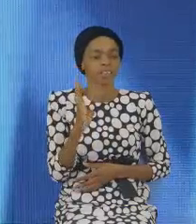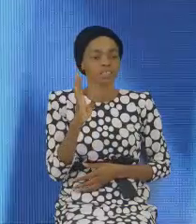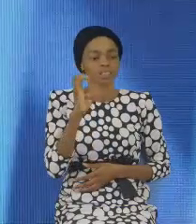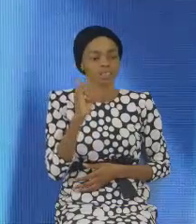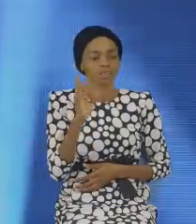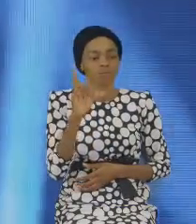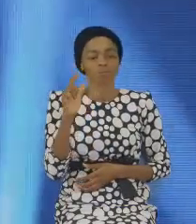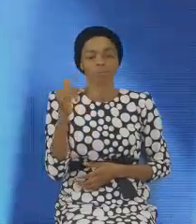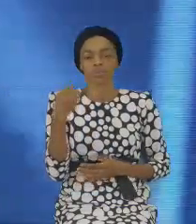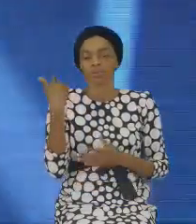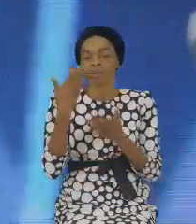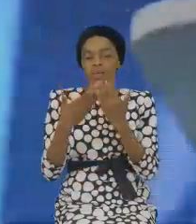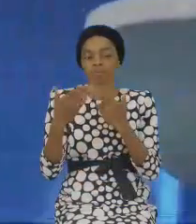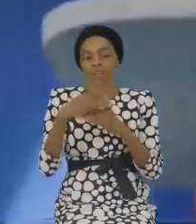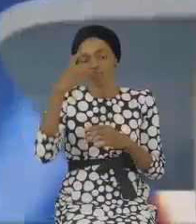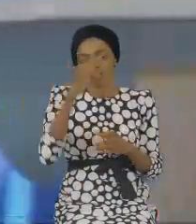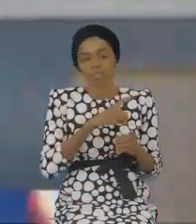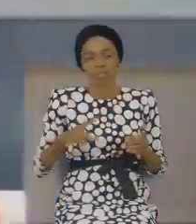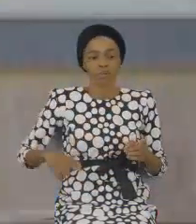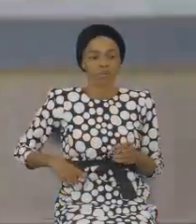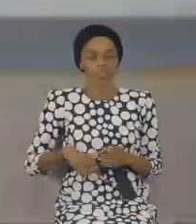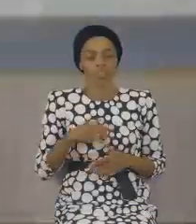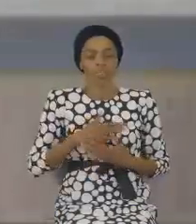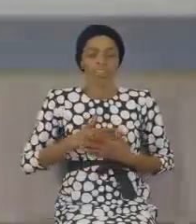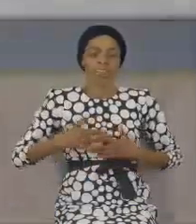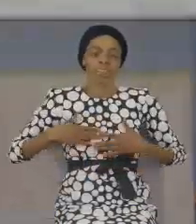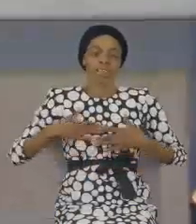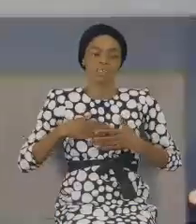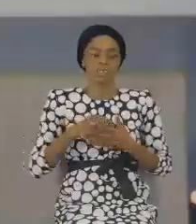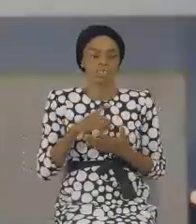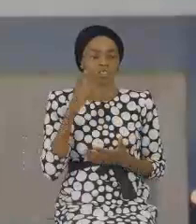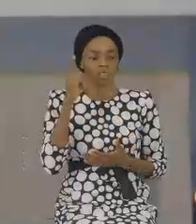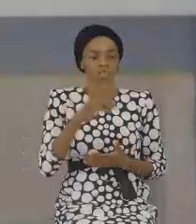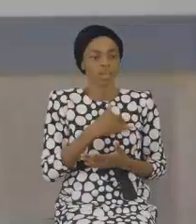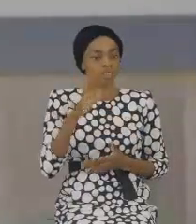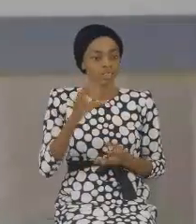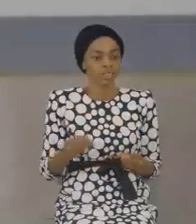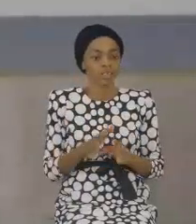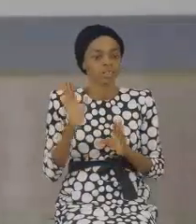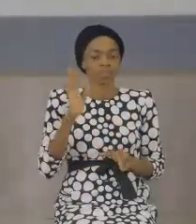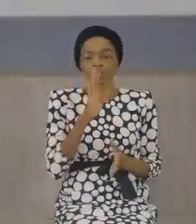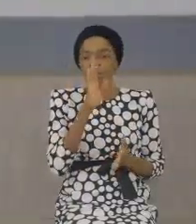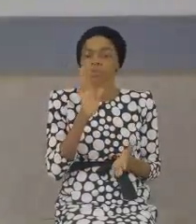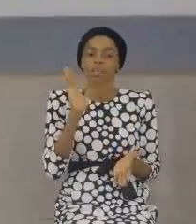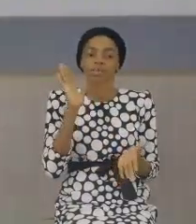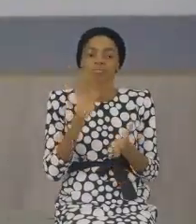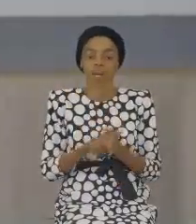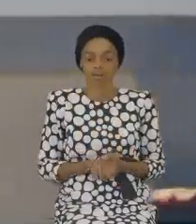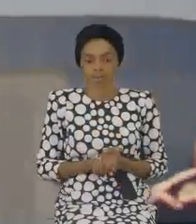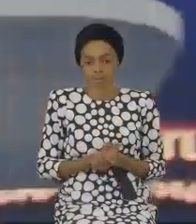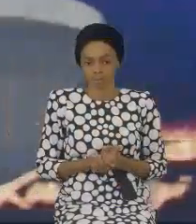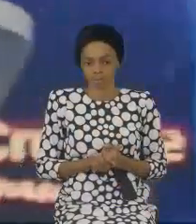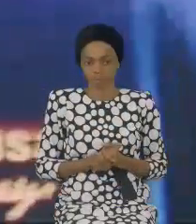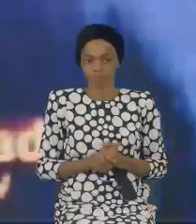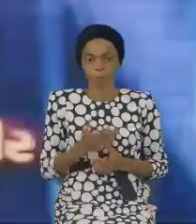Lord delighteth in thee, and thy land shall be marriage. We're looking at three things